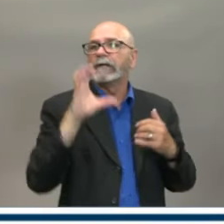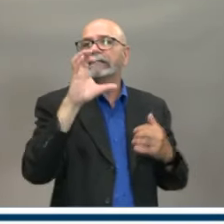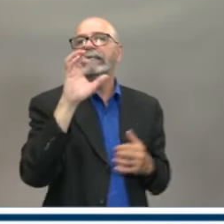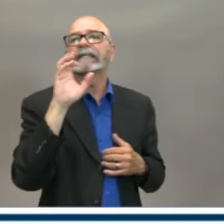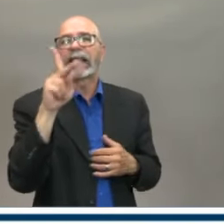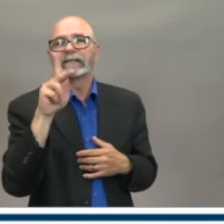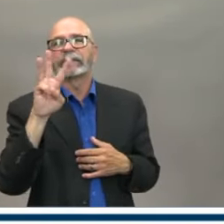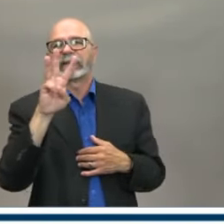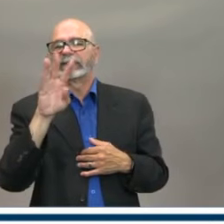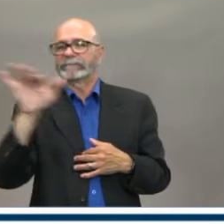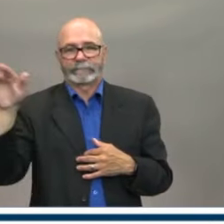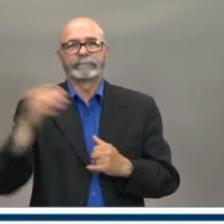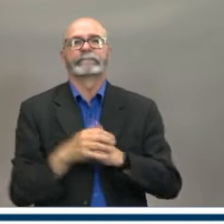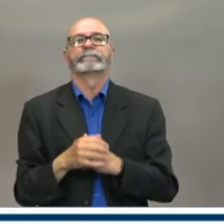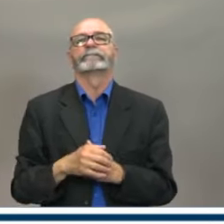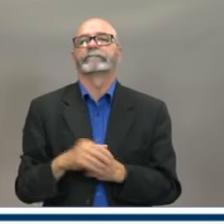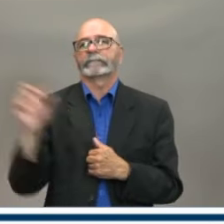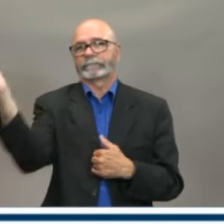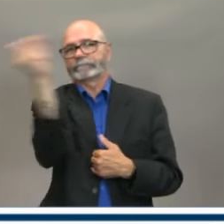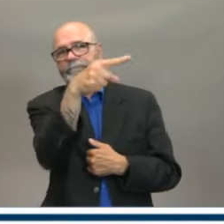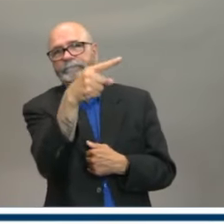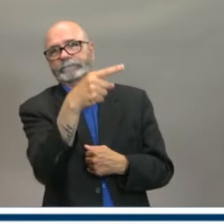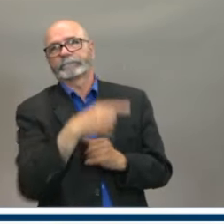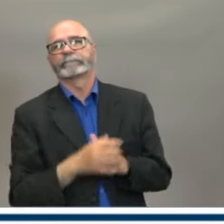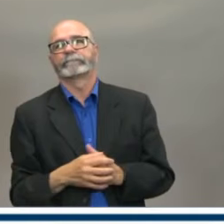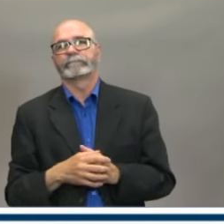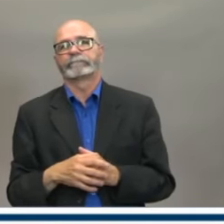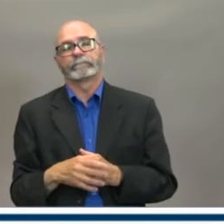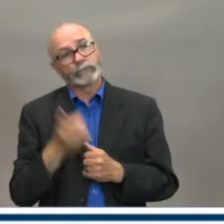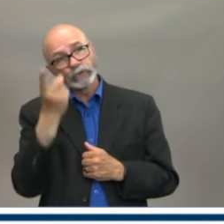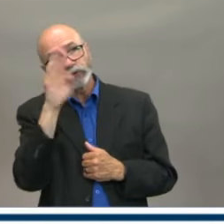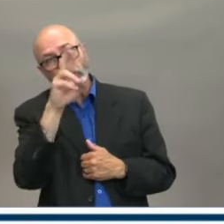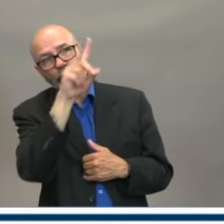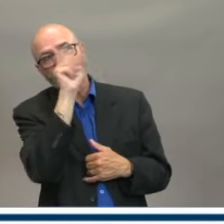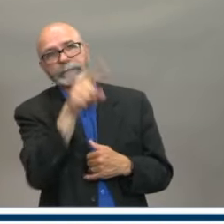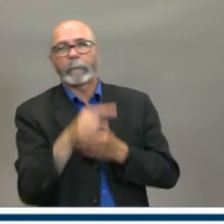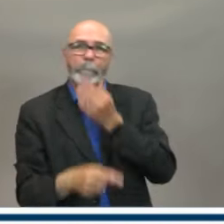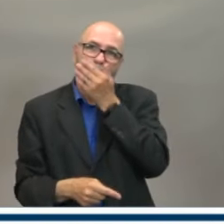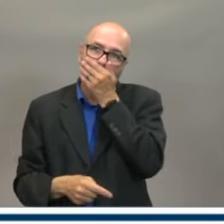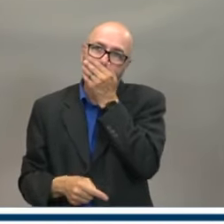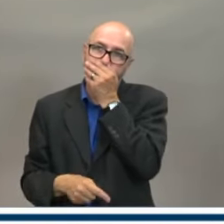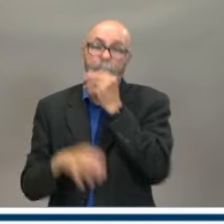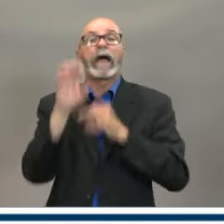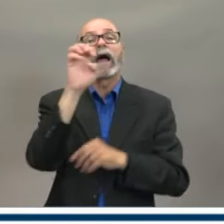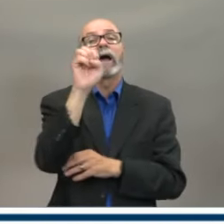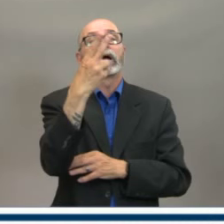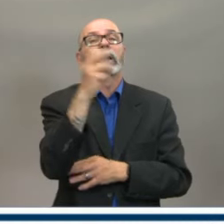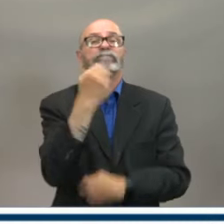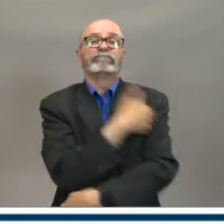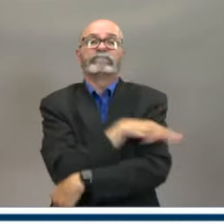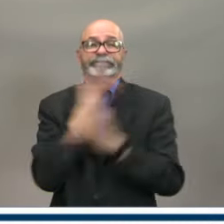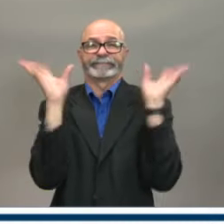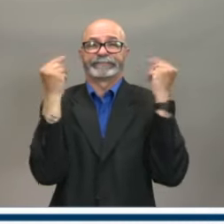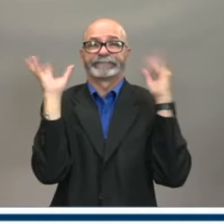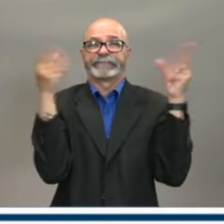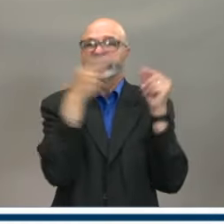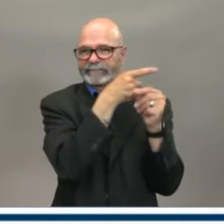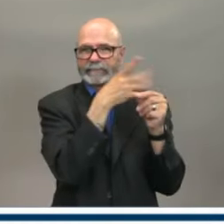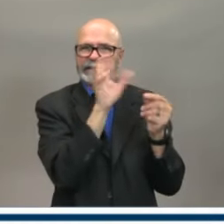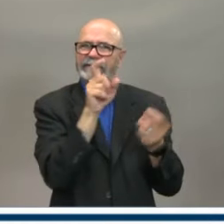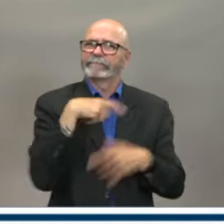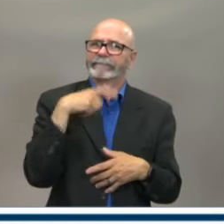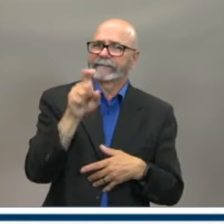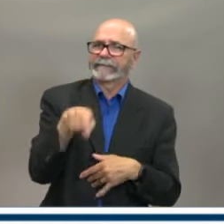My question's for Dr. Strang. We have heard reports that EHS paramedics have been asked to hang on to valve bag